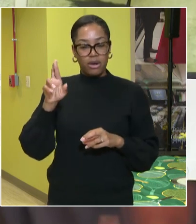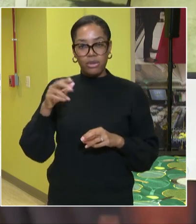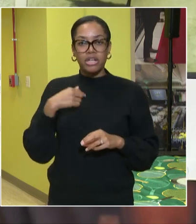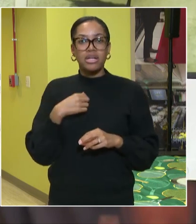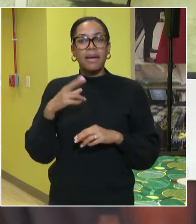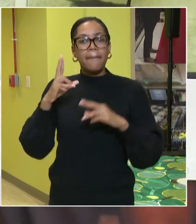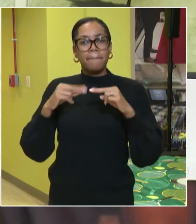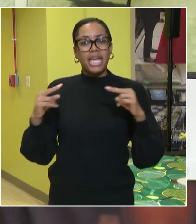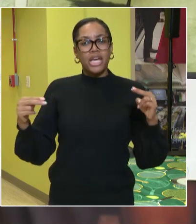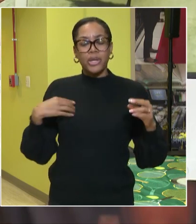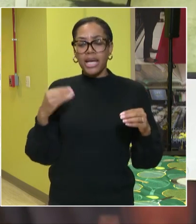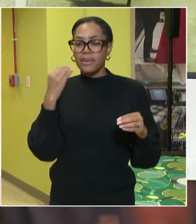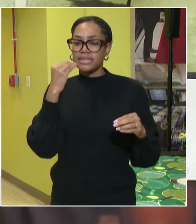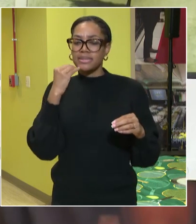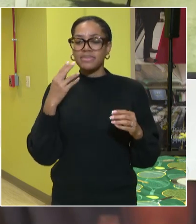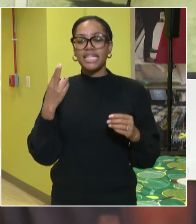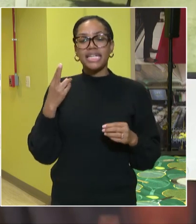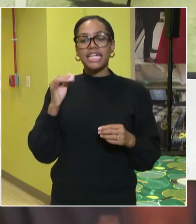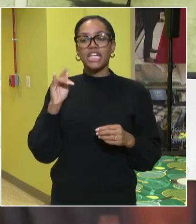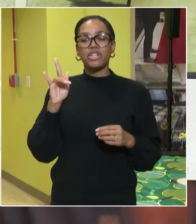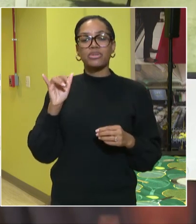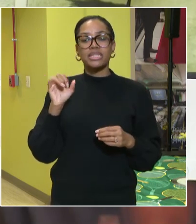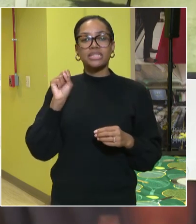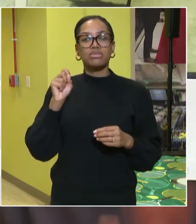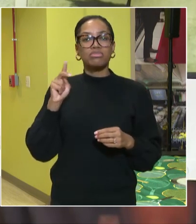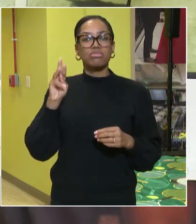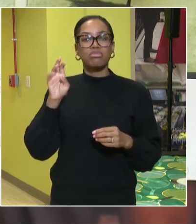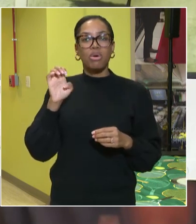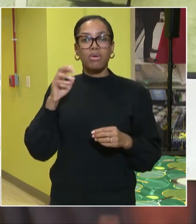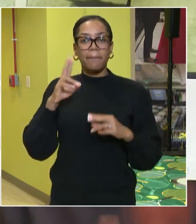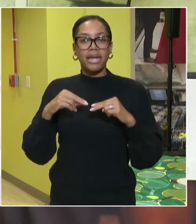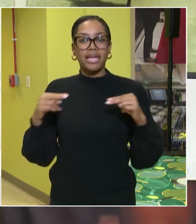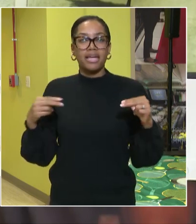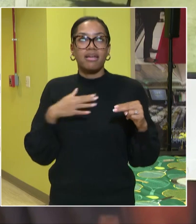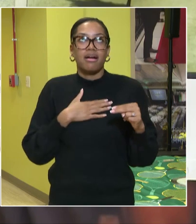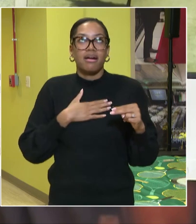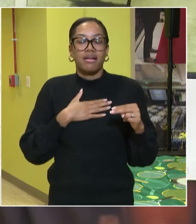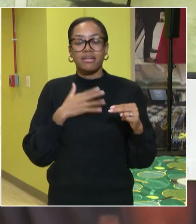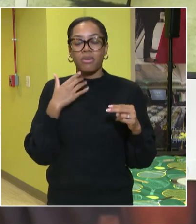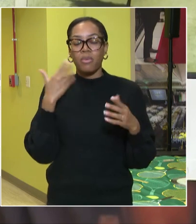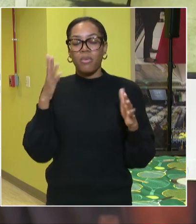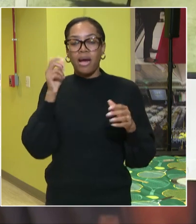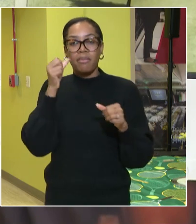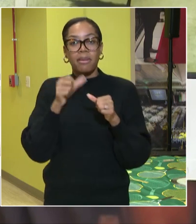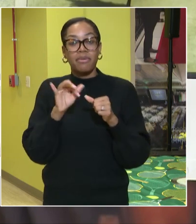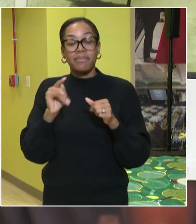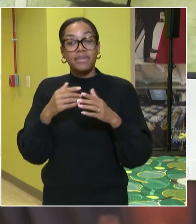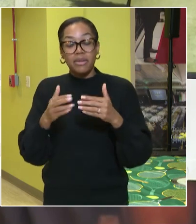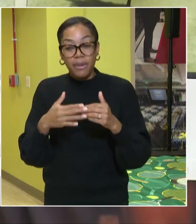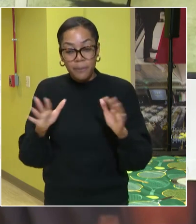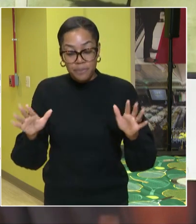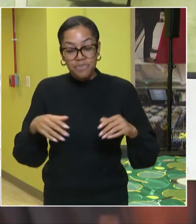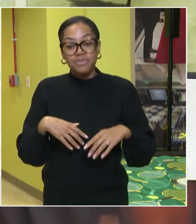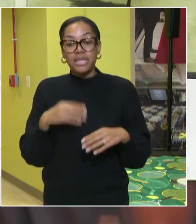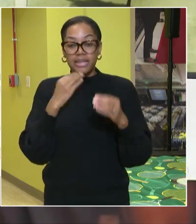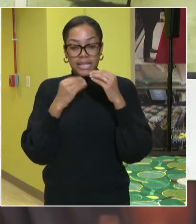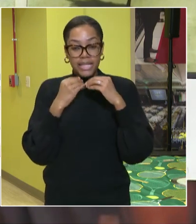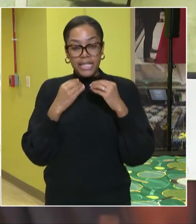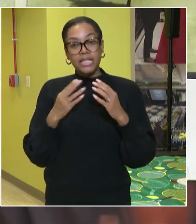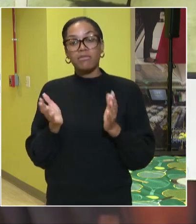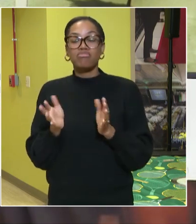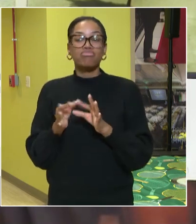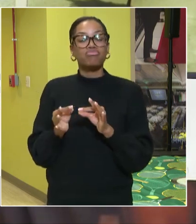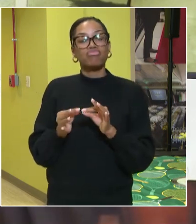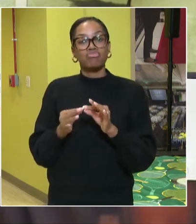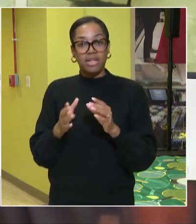It was hickory smoke. I don't know why I remember that. And so at some point after we got through with the small talk, he